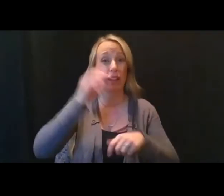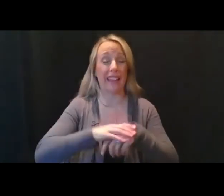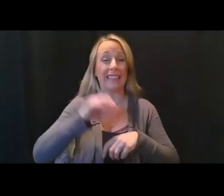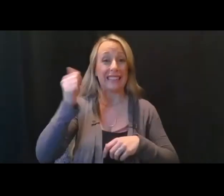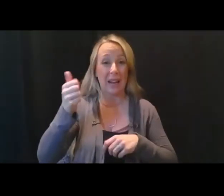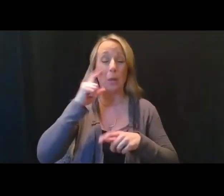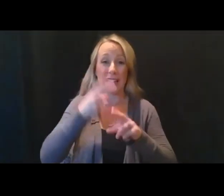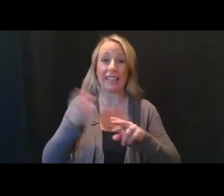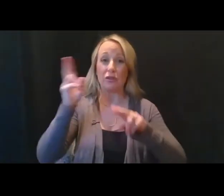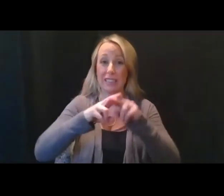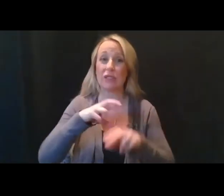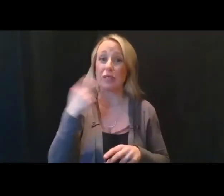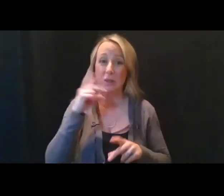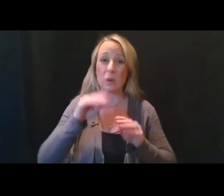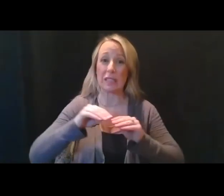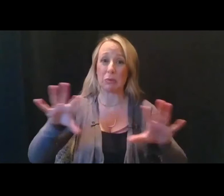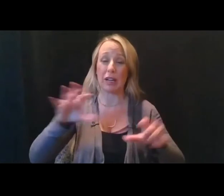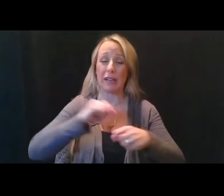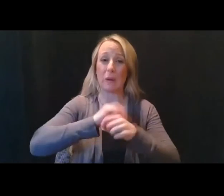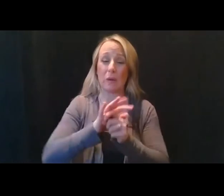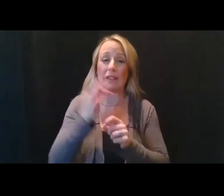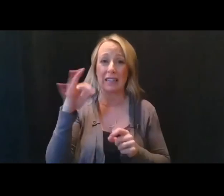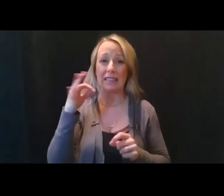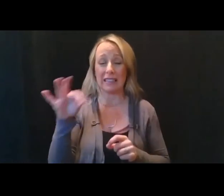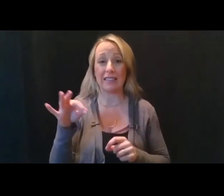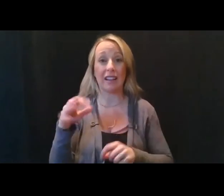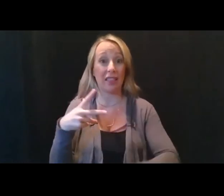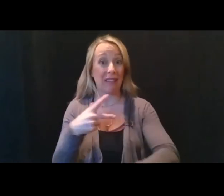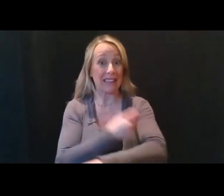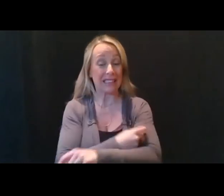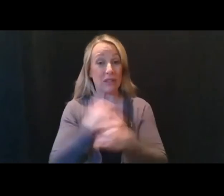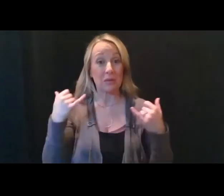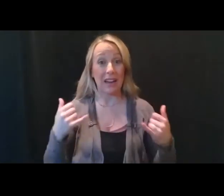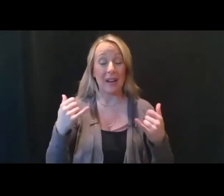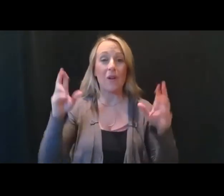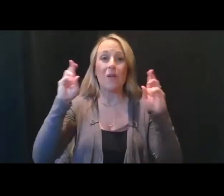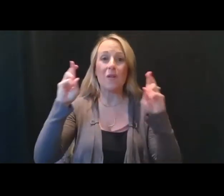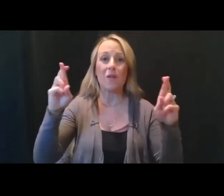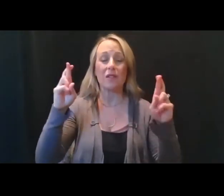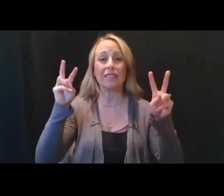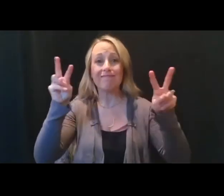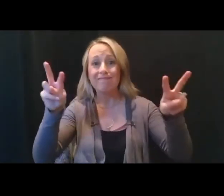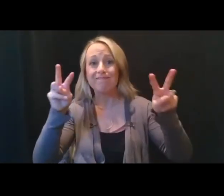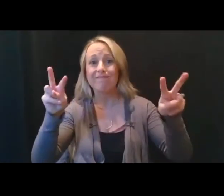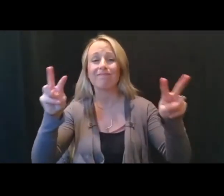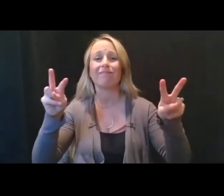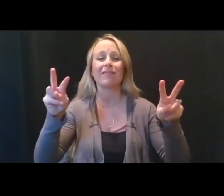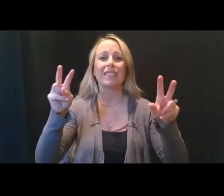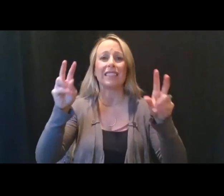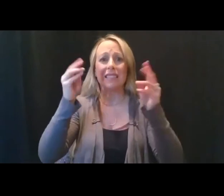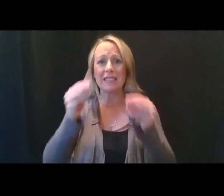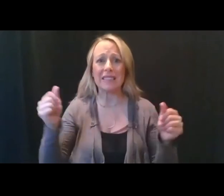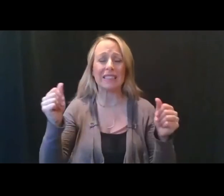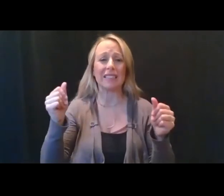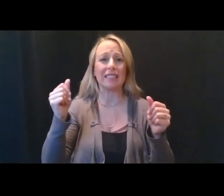virus. The COVID-19 vaccine is a hopeful development in what has been a very dark 10 months. However,